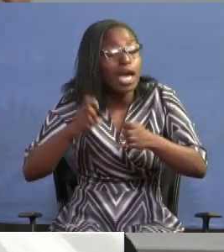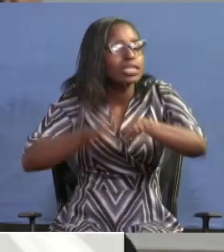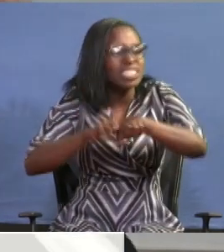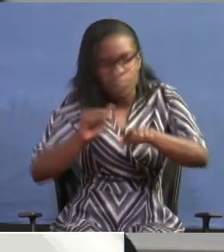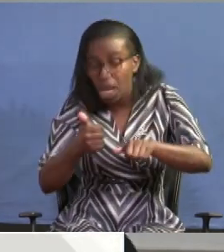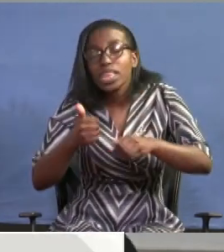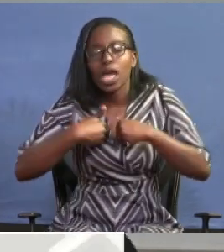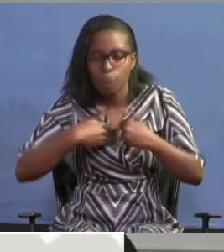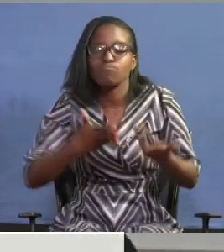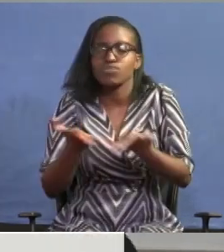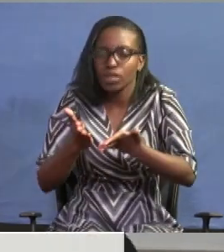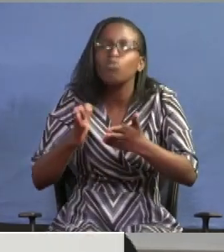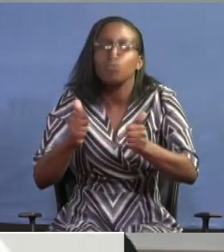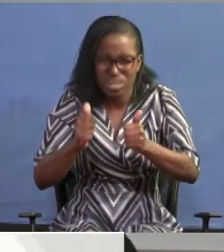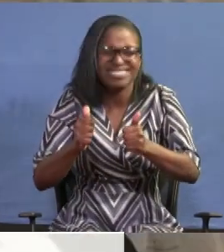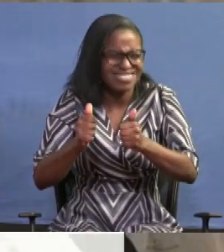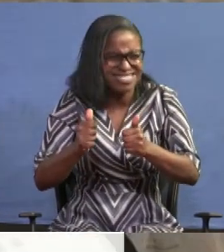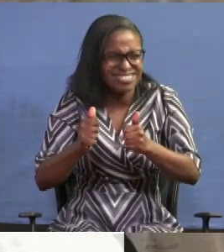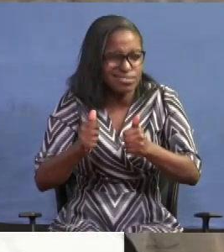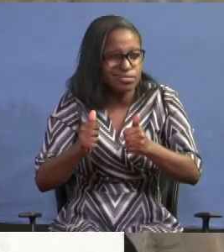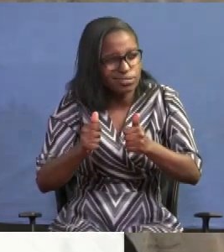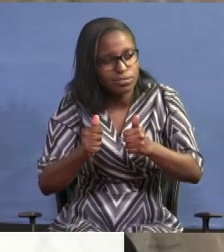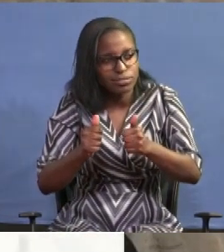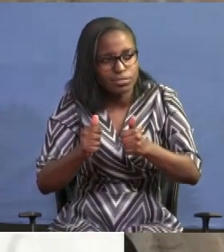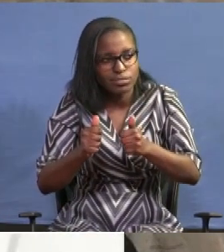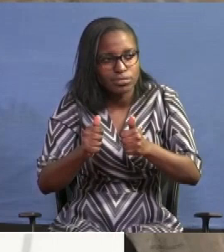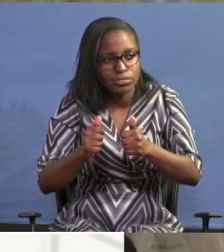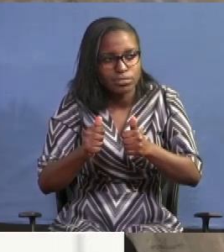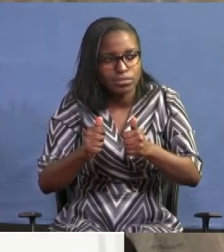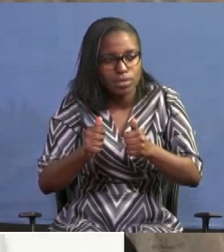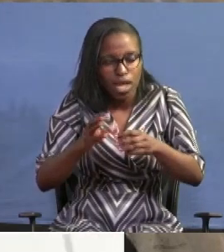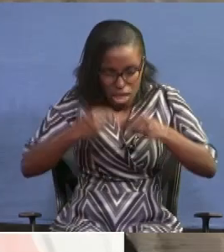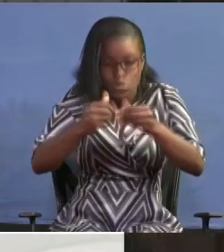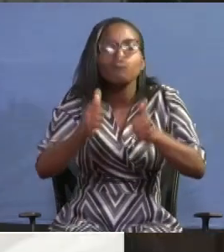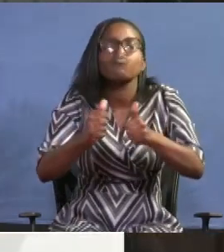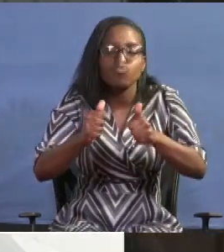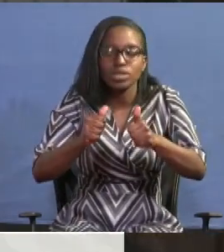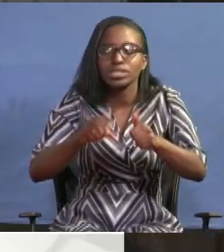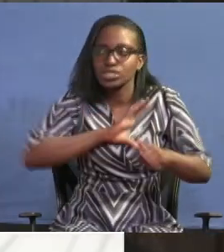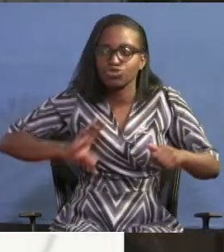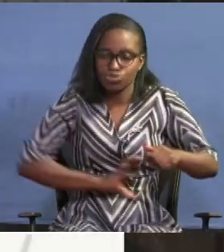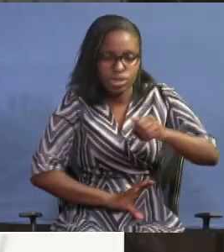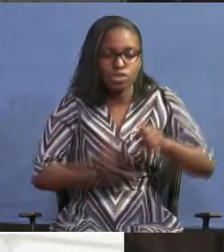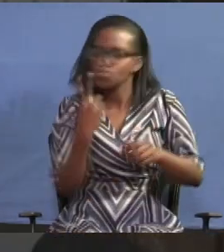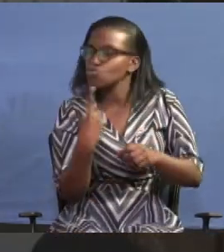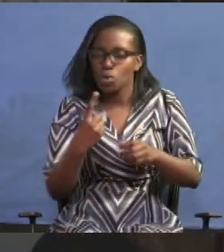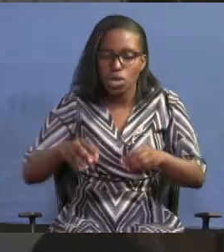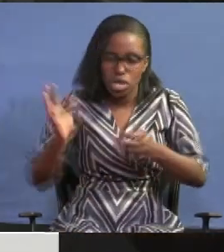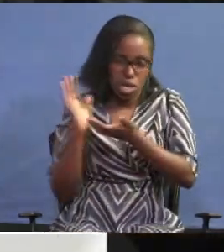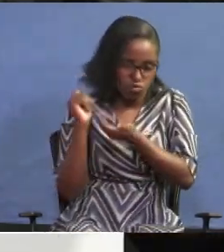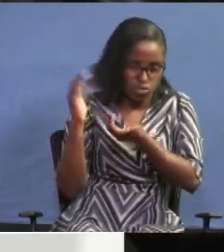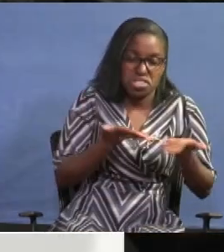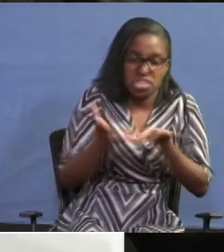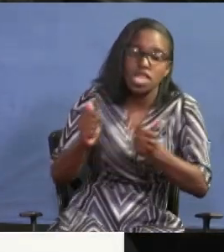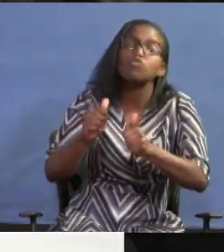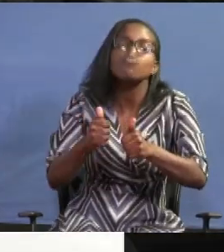urged China to address the trade deficit. Experts say China is also expanding its imports of semi-processed agriculture from